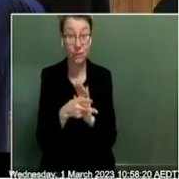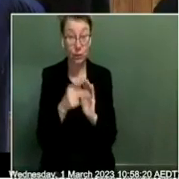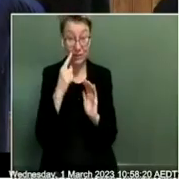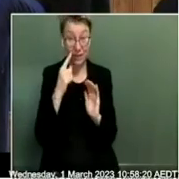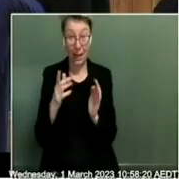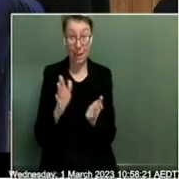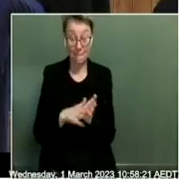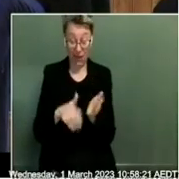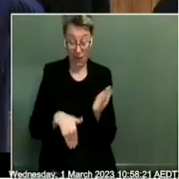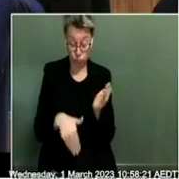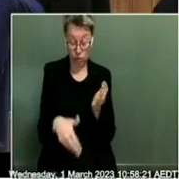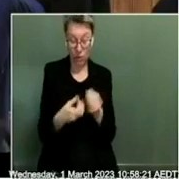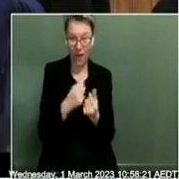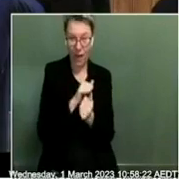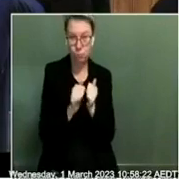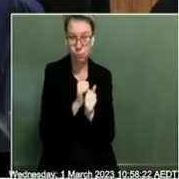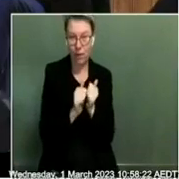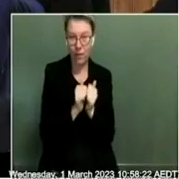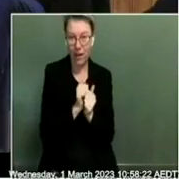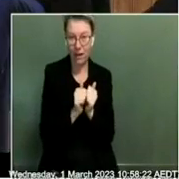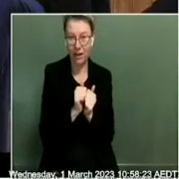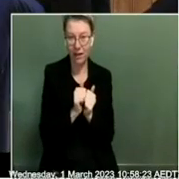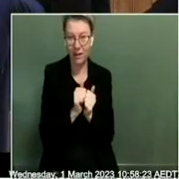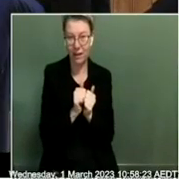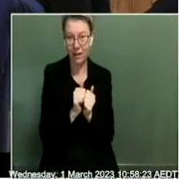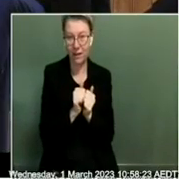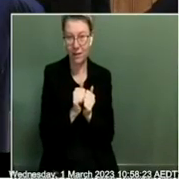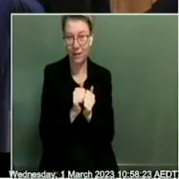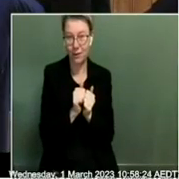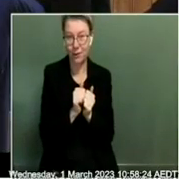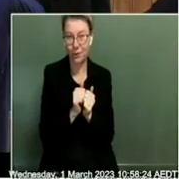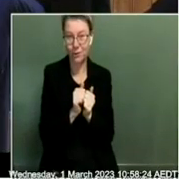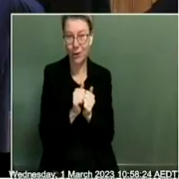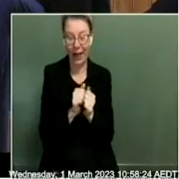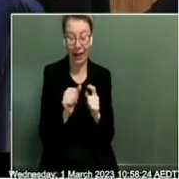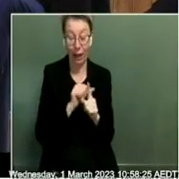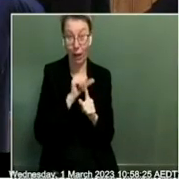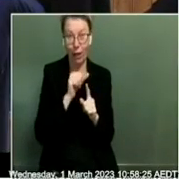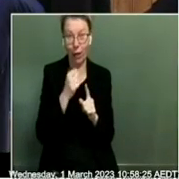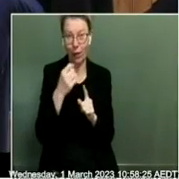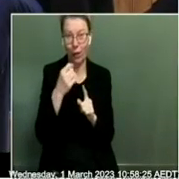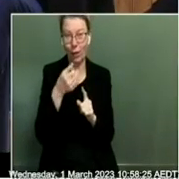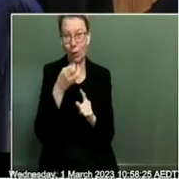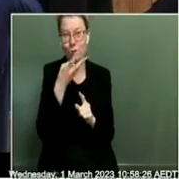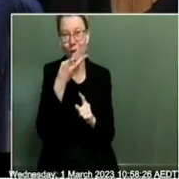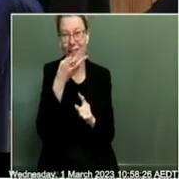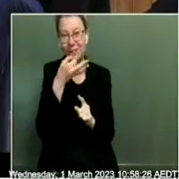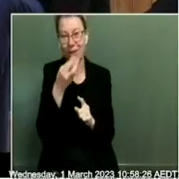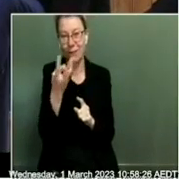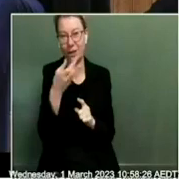so three years in a row, the three kids, so these two Sydney. And,